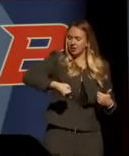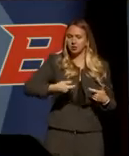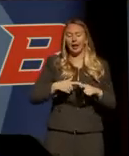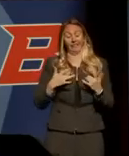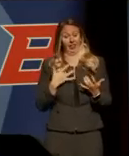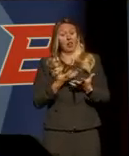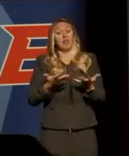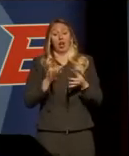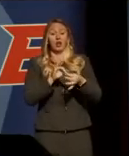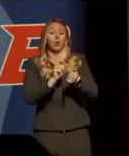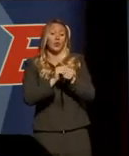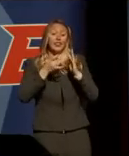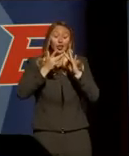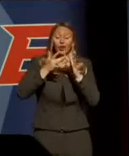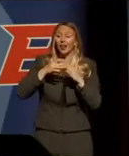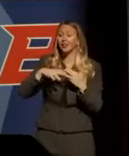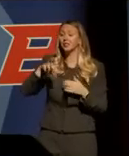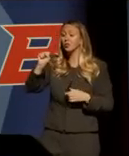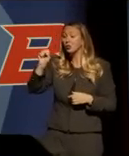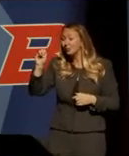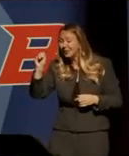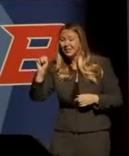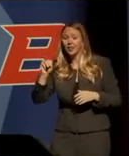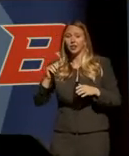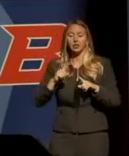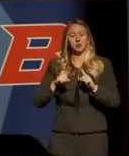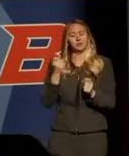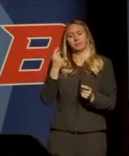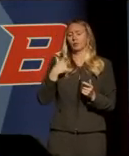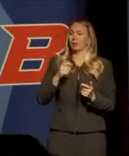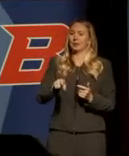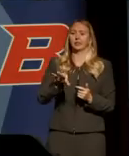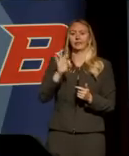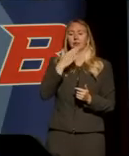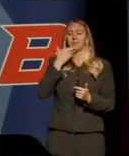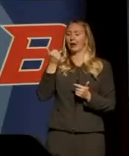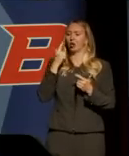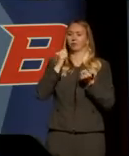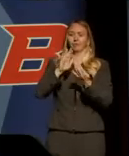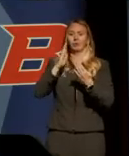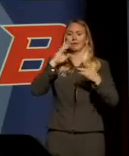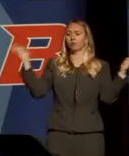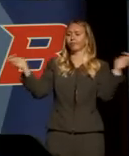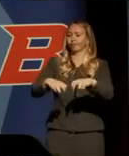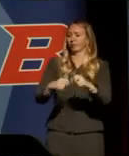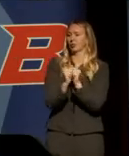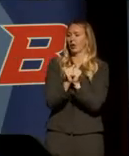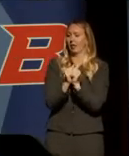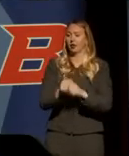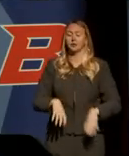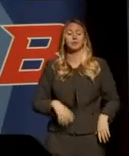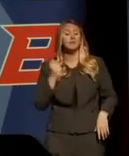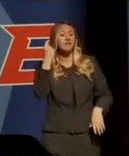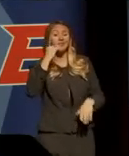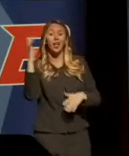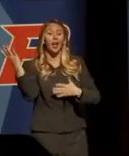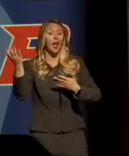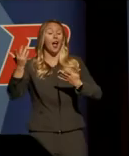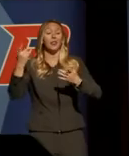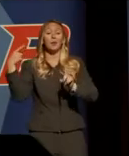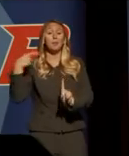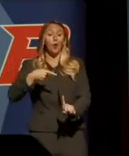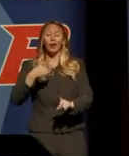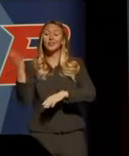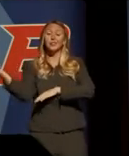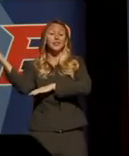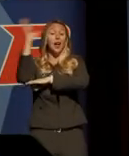social media, but we have to find a better way to come together. At sundown, we are all lighting Shabbos candles, all